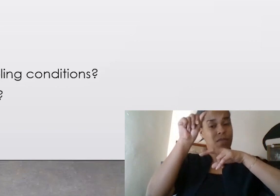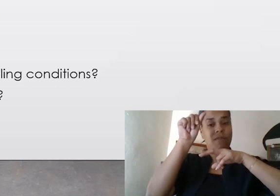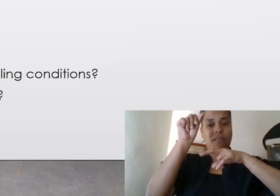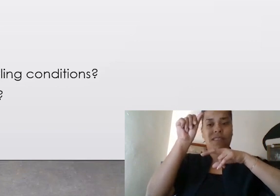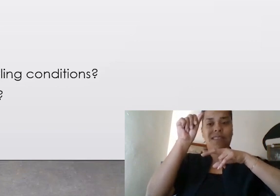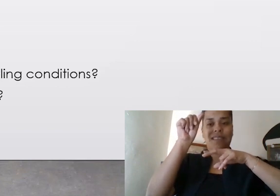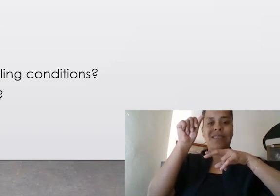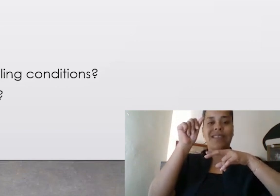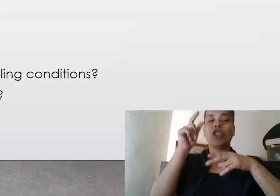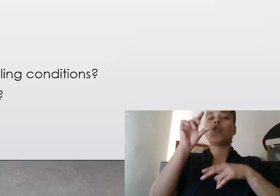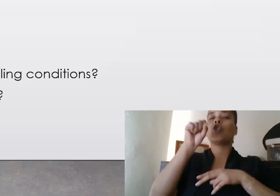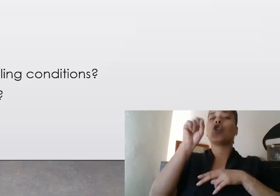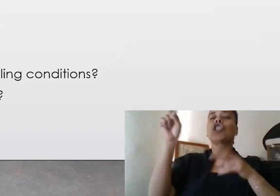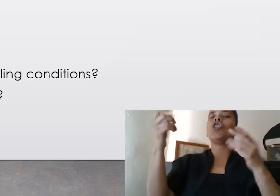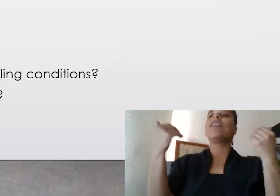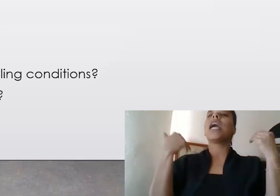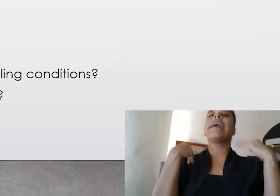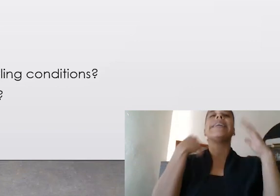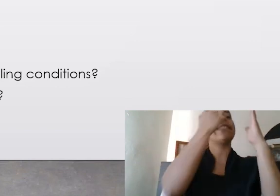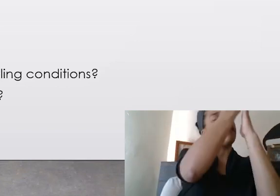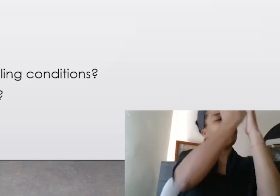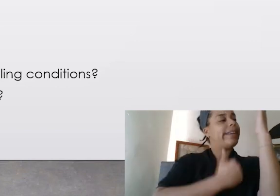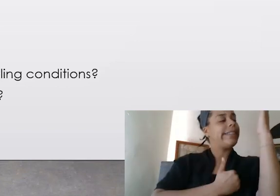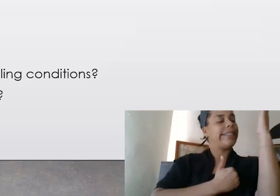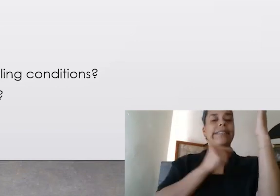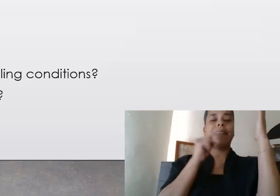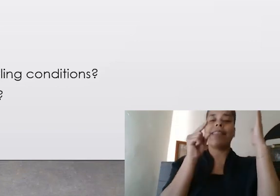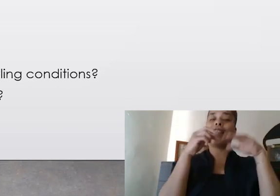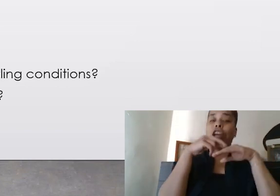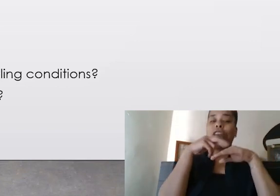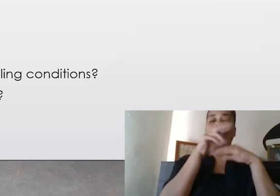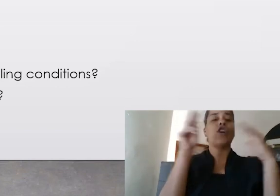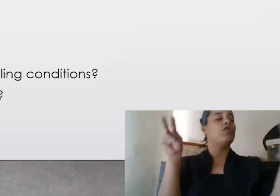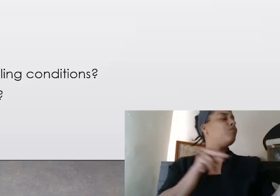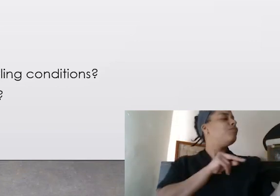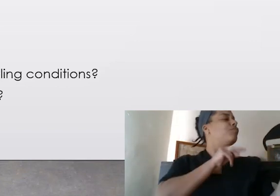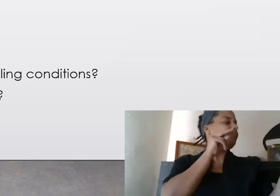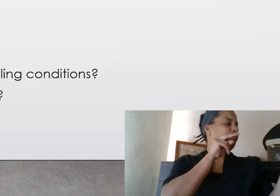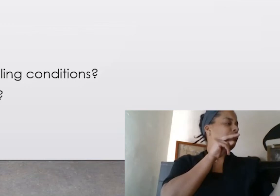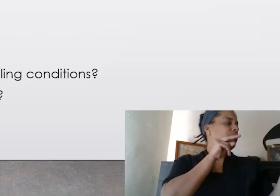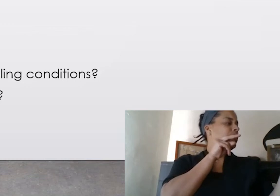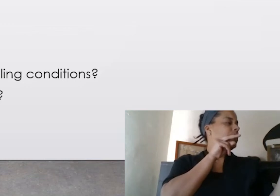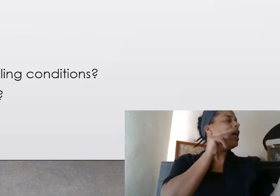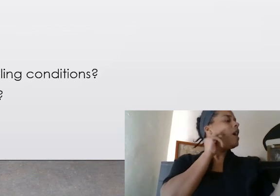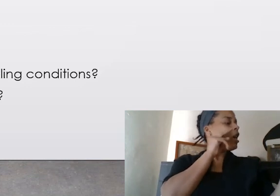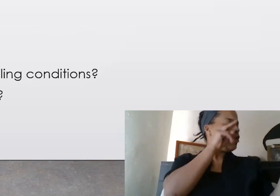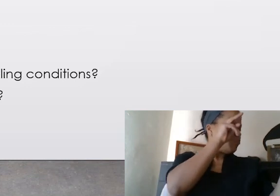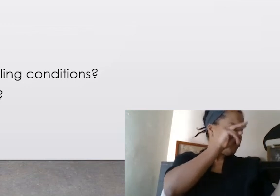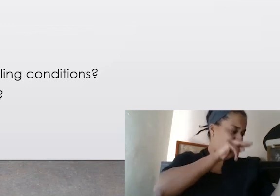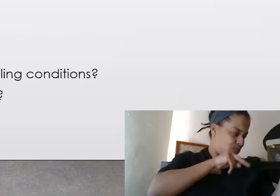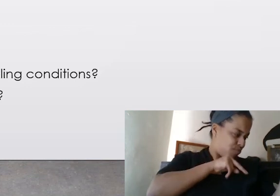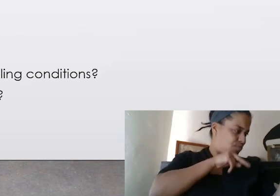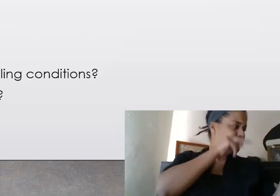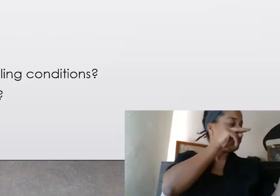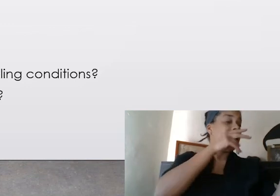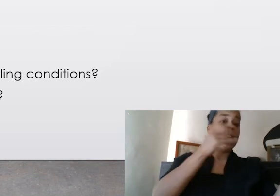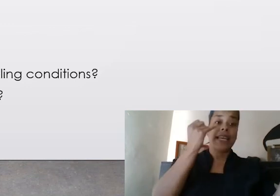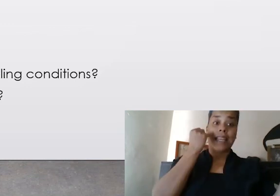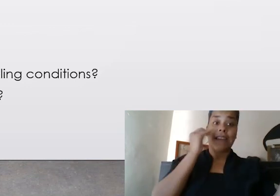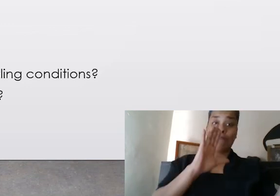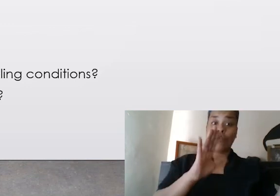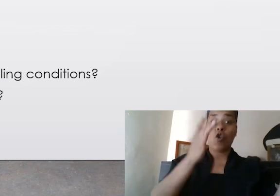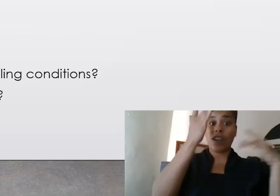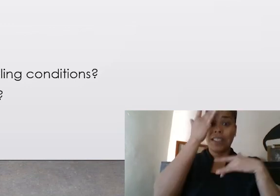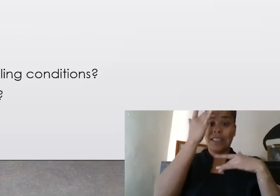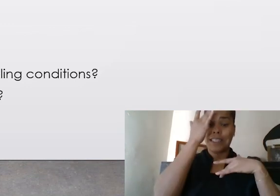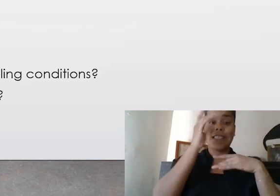to when reviewing your case. And if your disabling condition is not on that list, then they